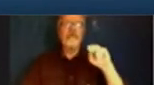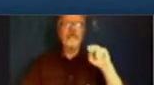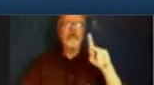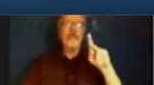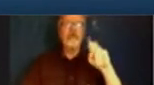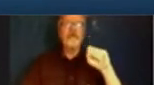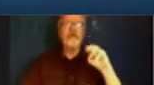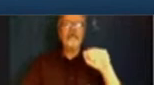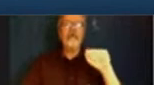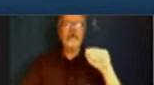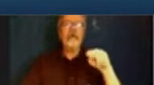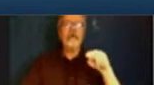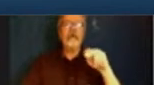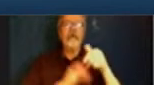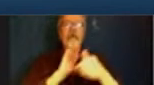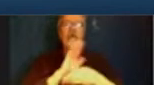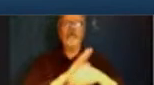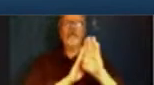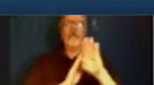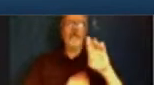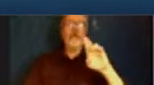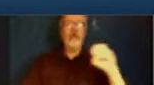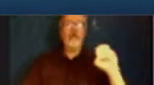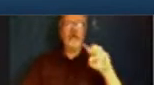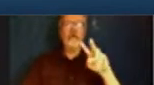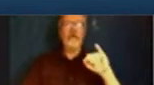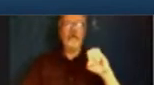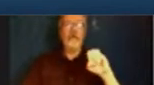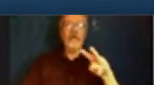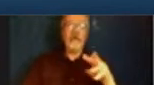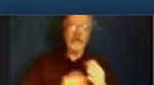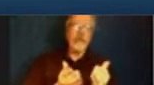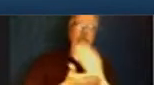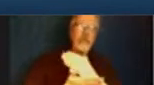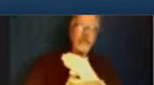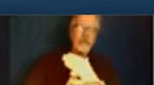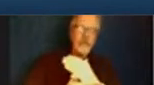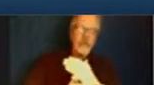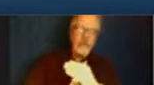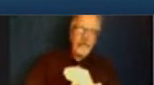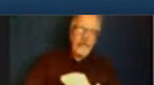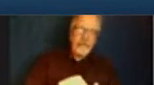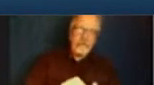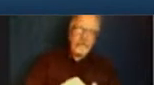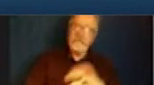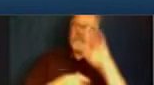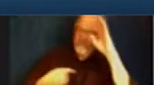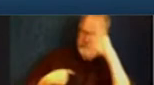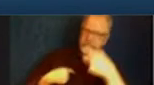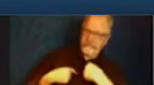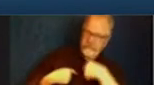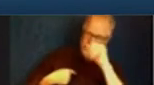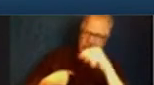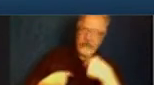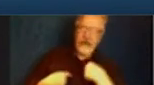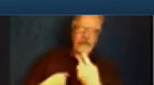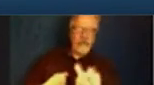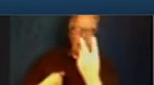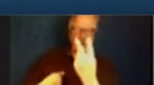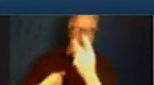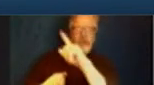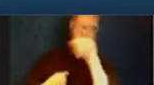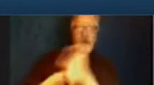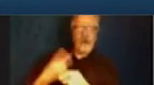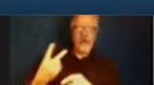Yes. Okay. Two questions. On the testing, what is the advice right now